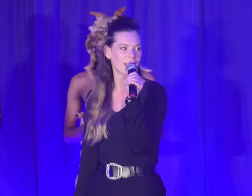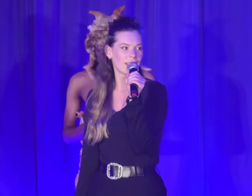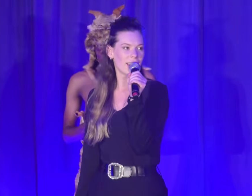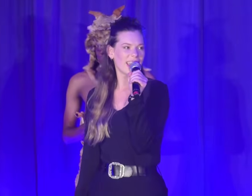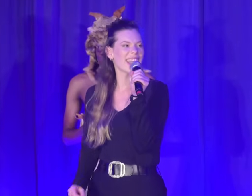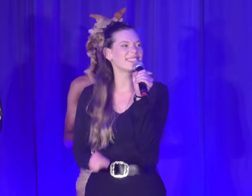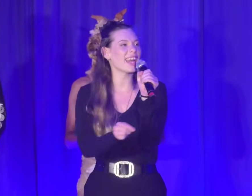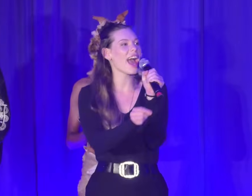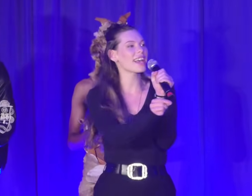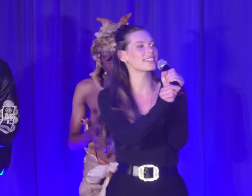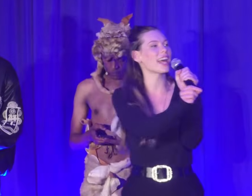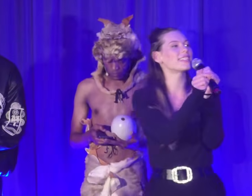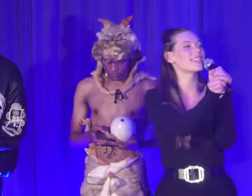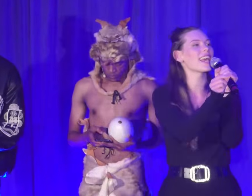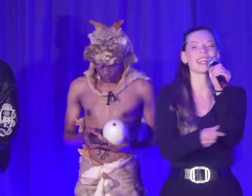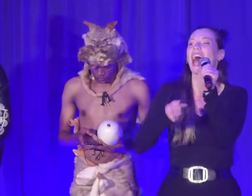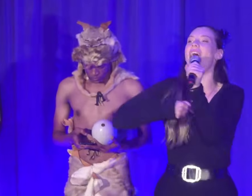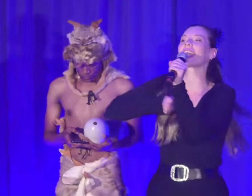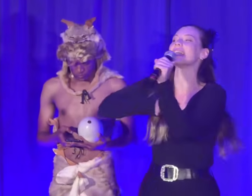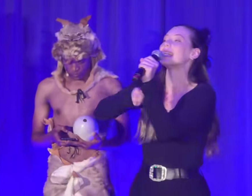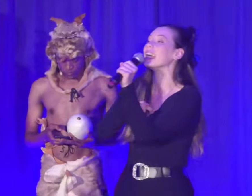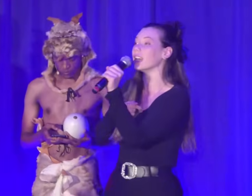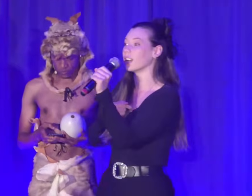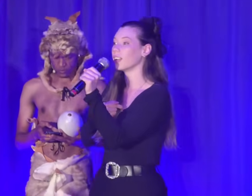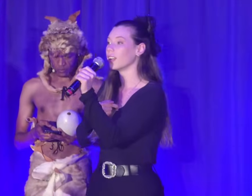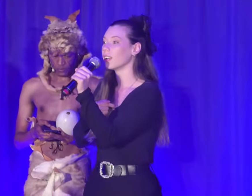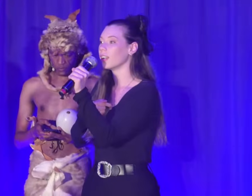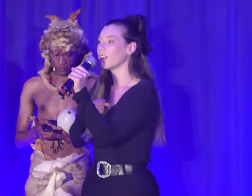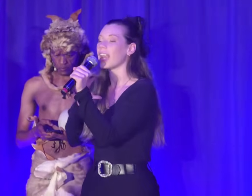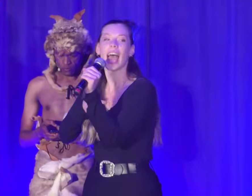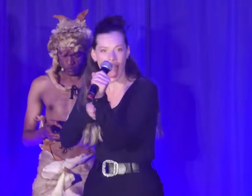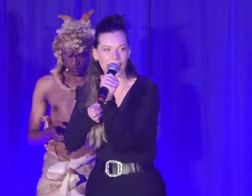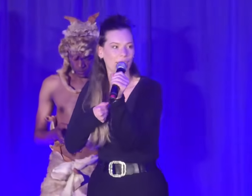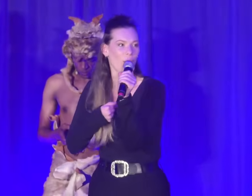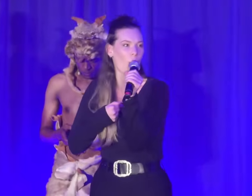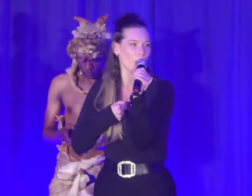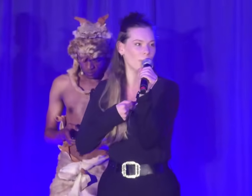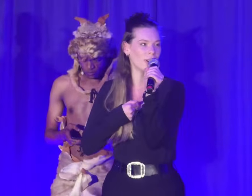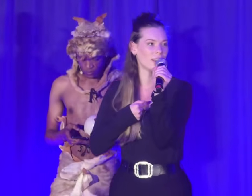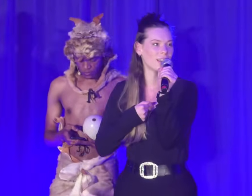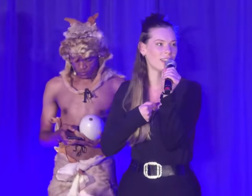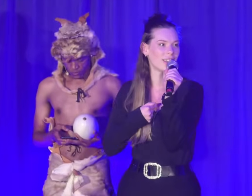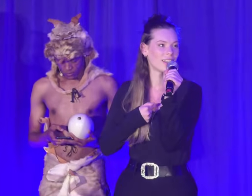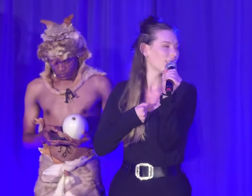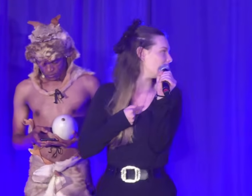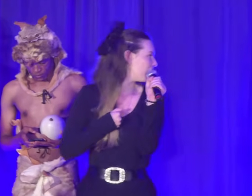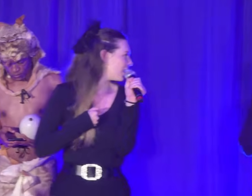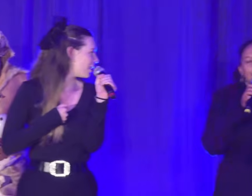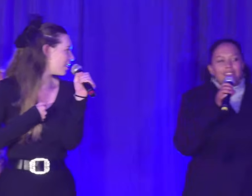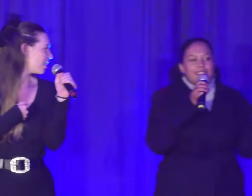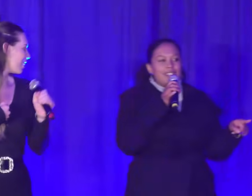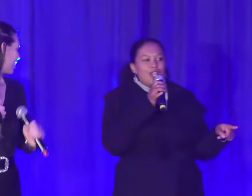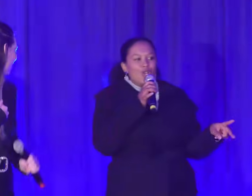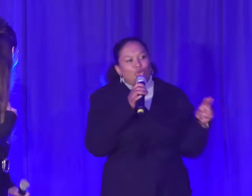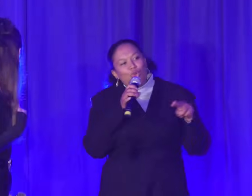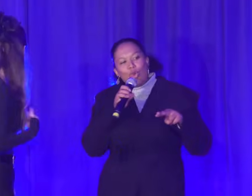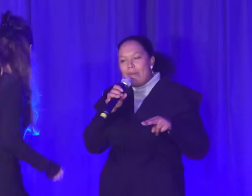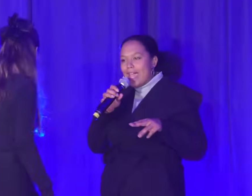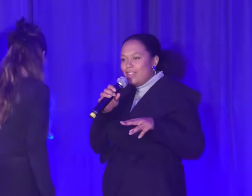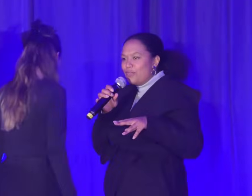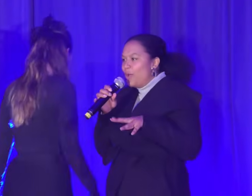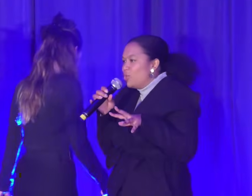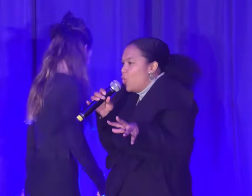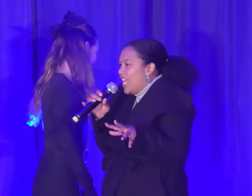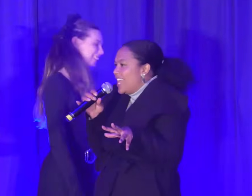nie. It's the X that says that ek is hier en ek gee om. Because from Alex to